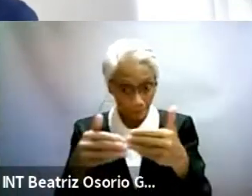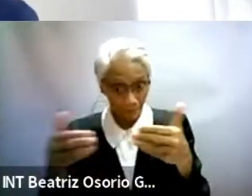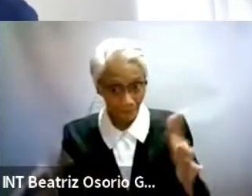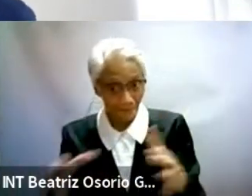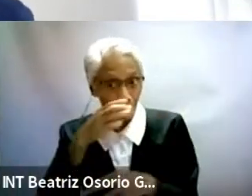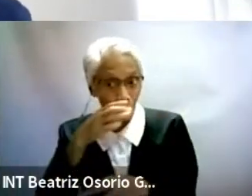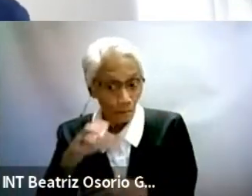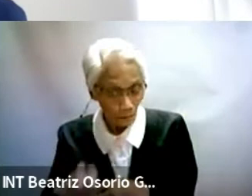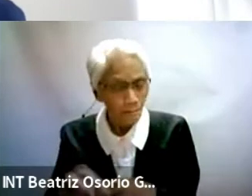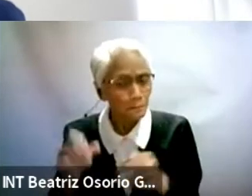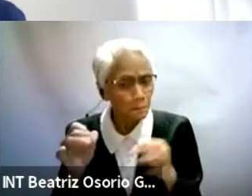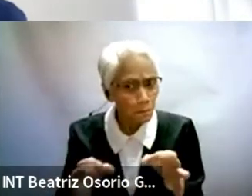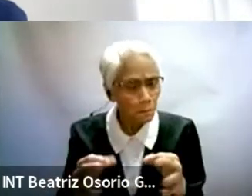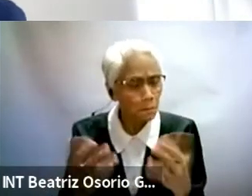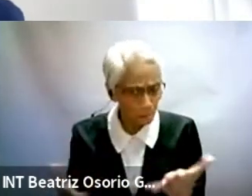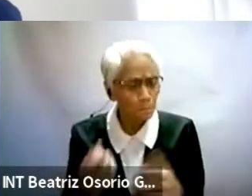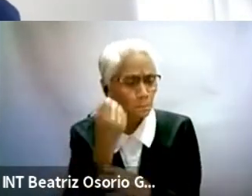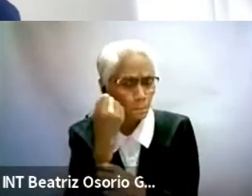gift,